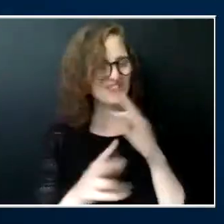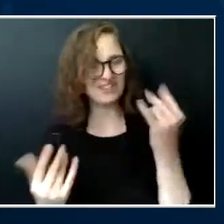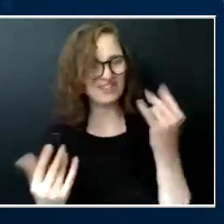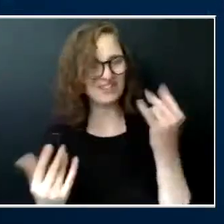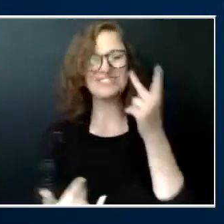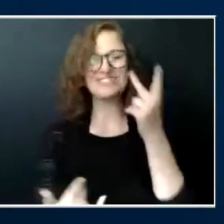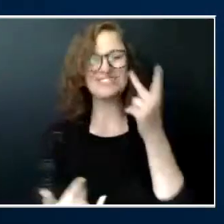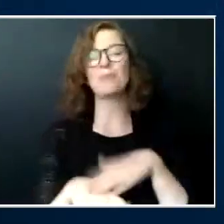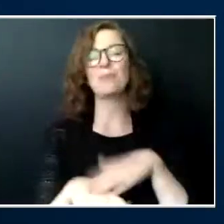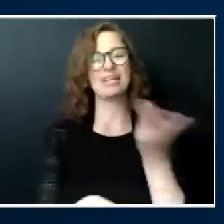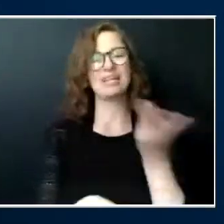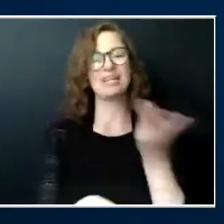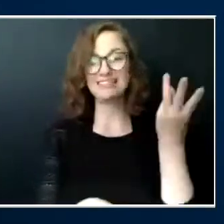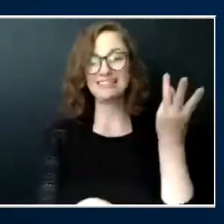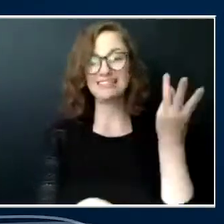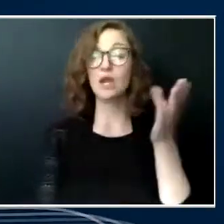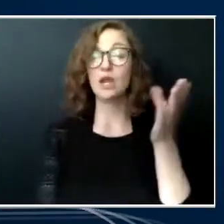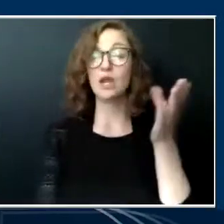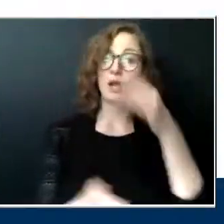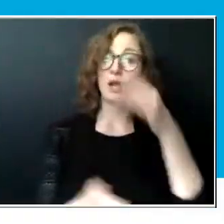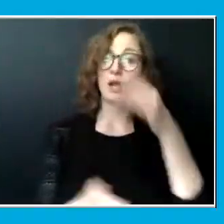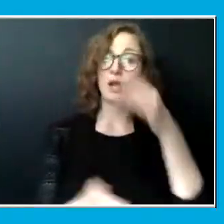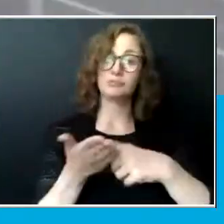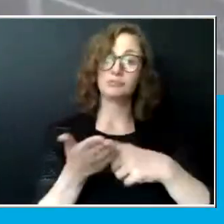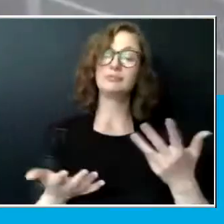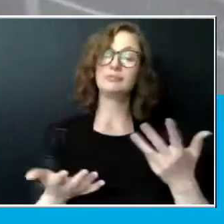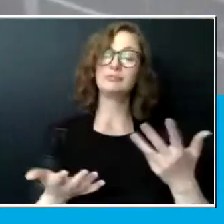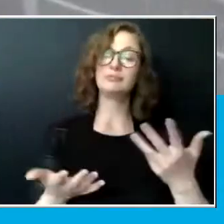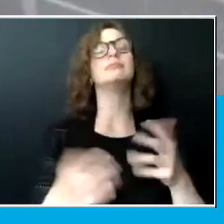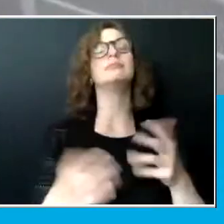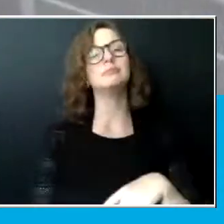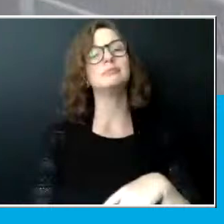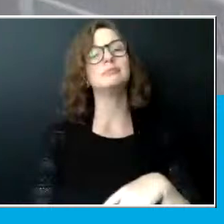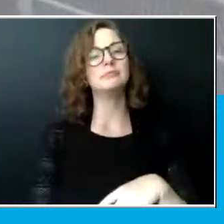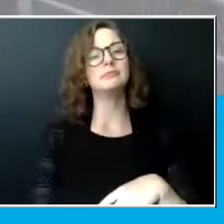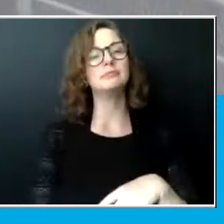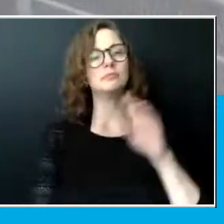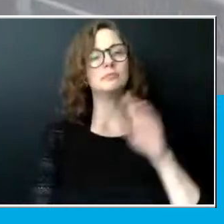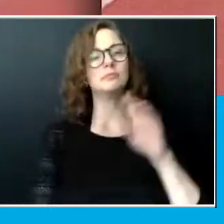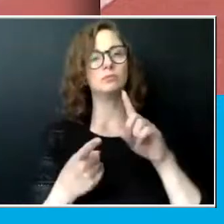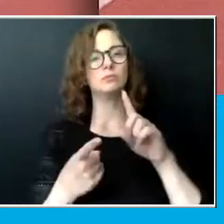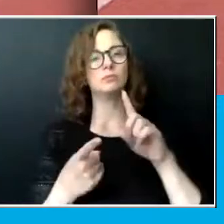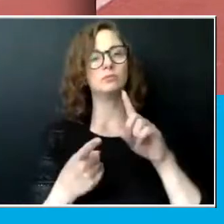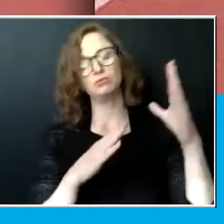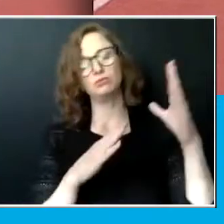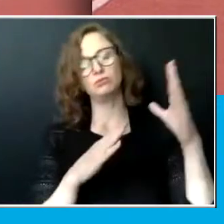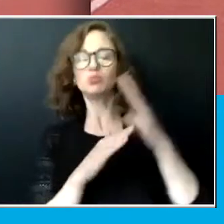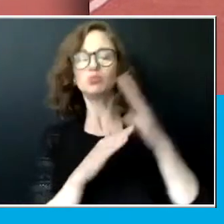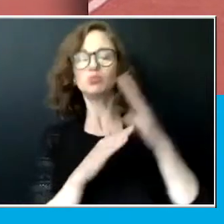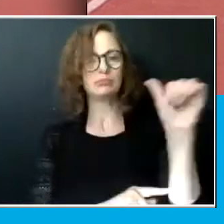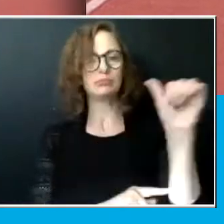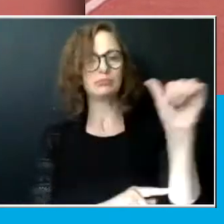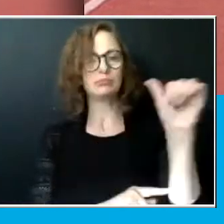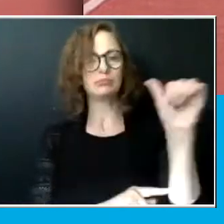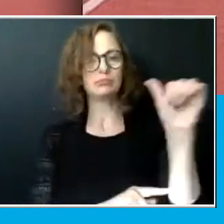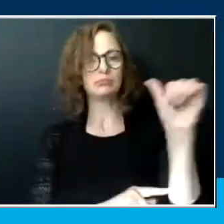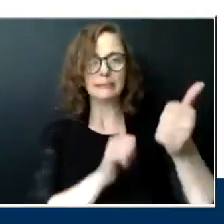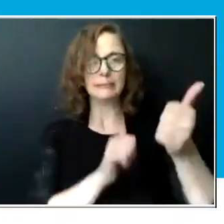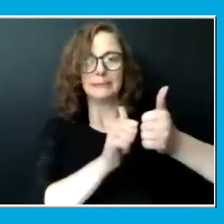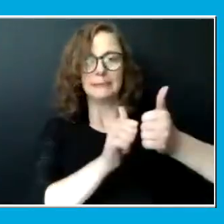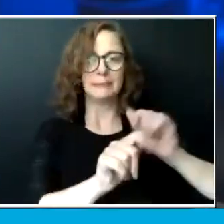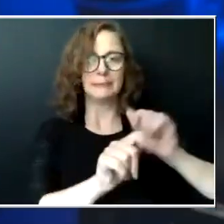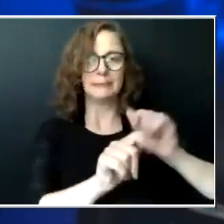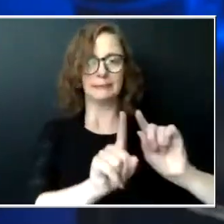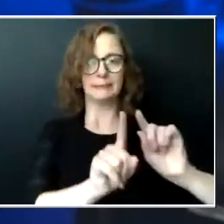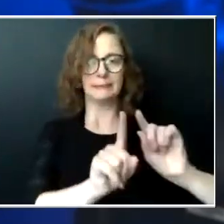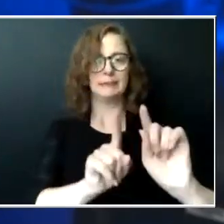up Wednesday on Open Mics with Dr. Stites. When elite athletes are neck and neck, sports psychology can give them an edge.